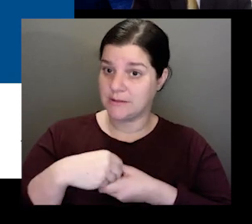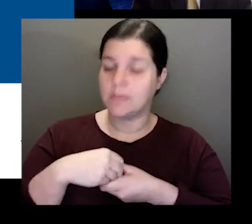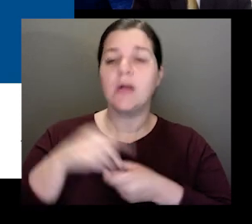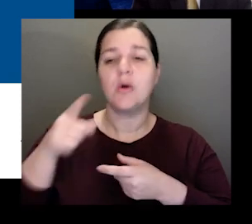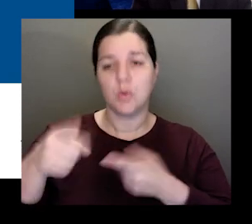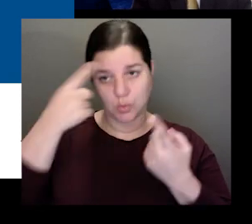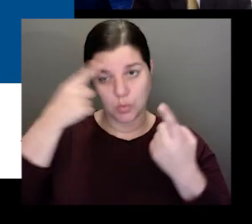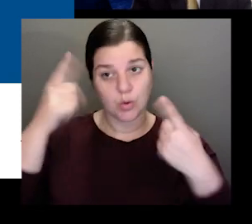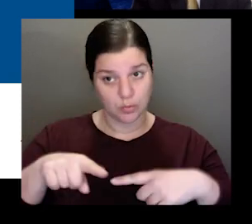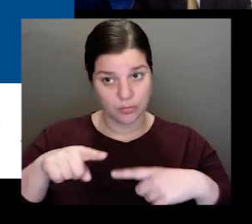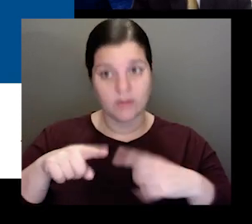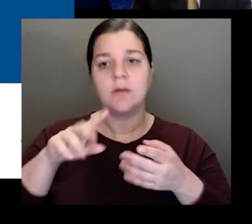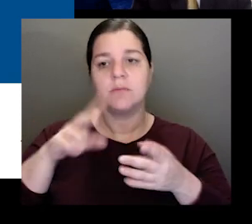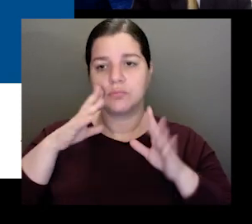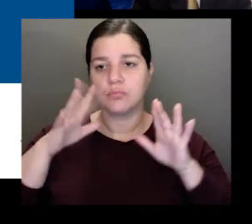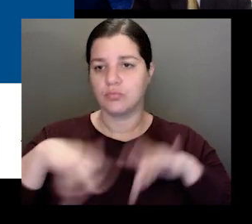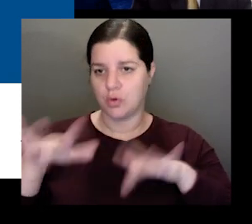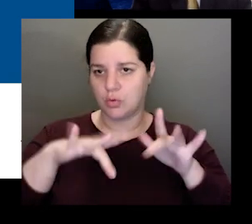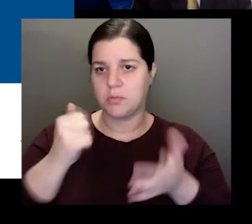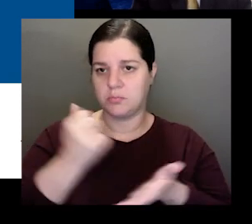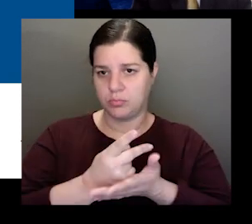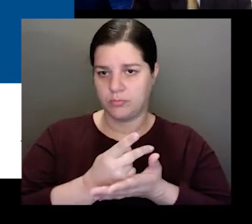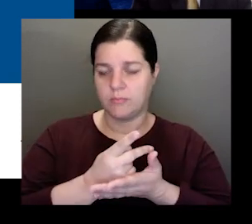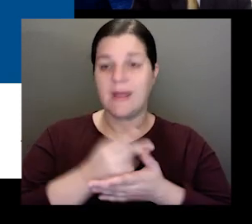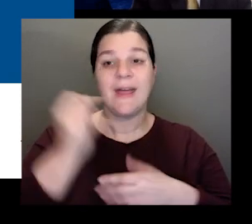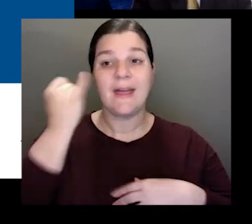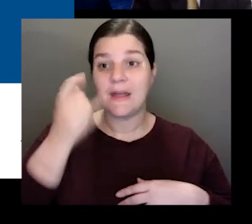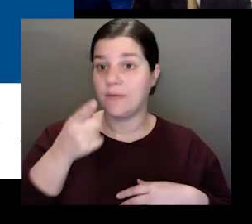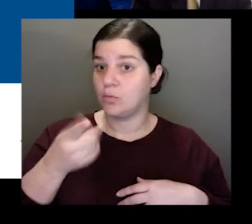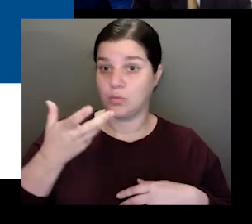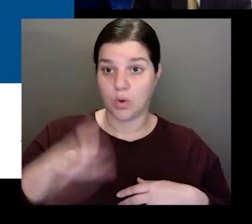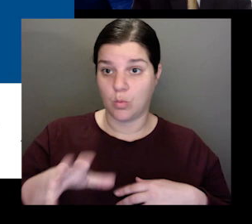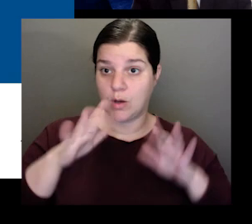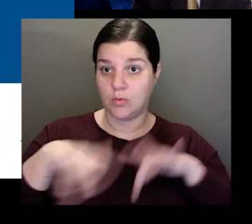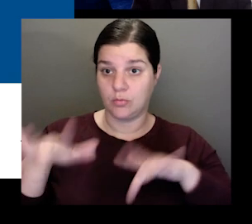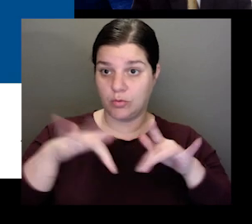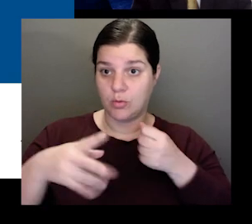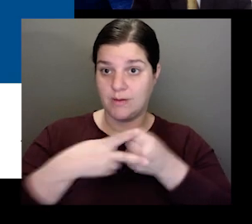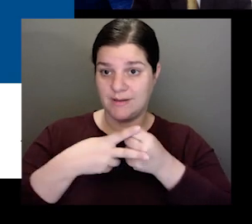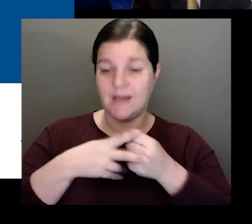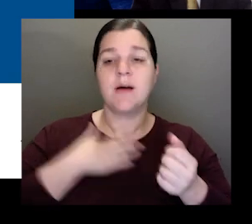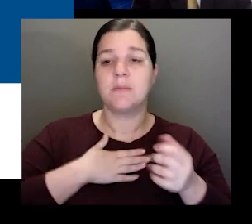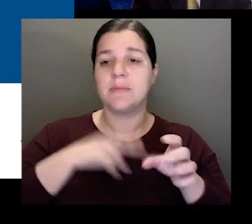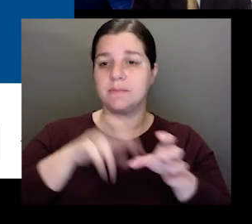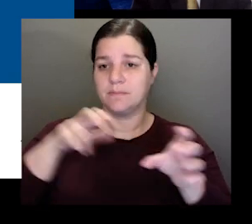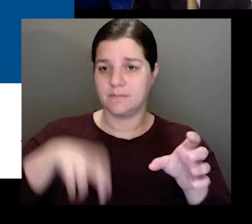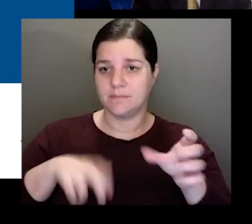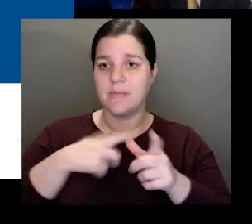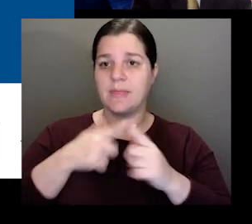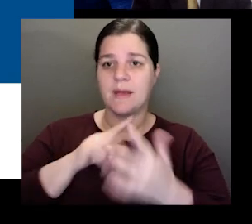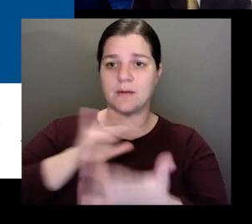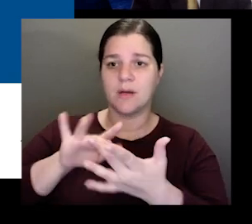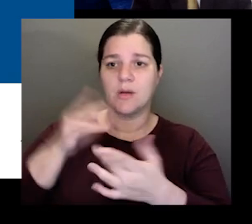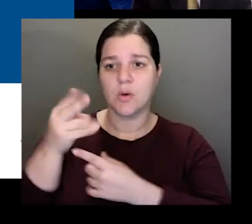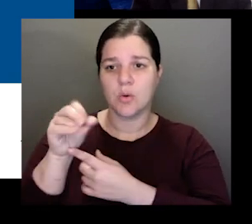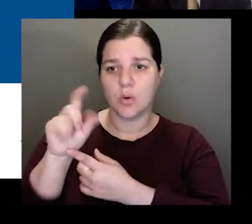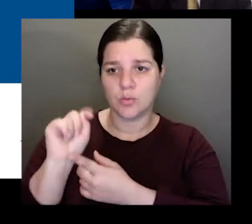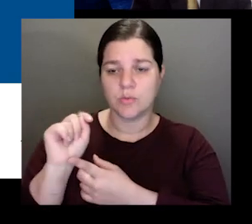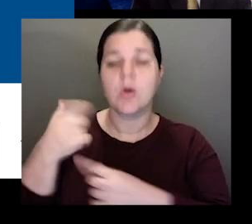recorded. If you do not consent to being recorded, please exit the meeting and contact the host. The recording will be made available